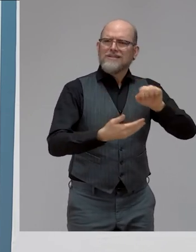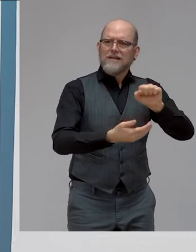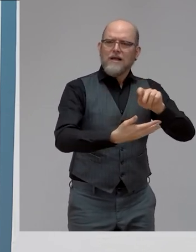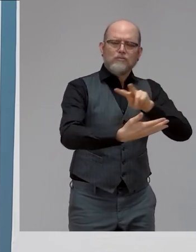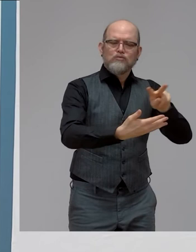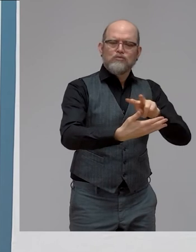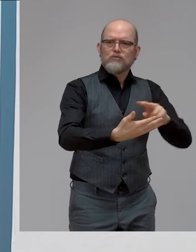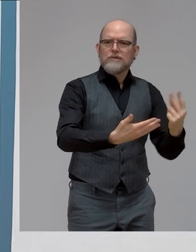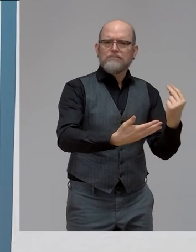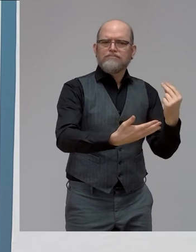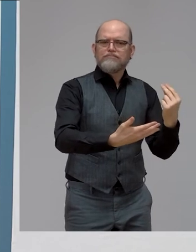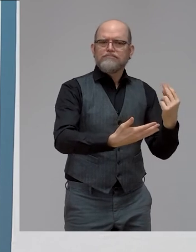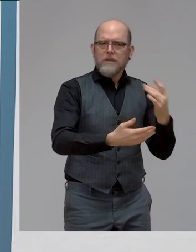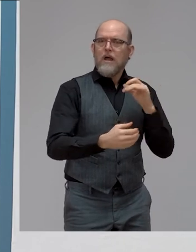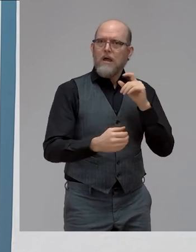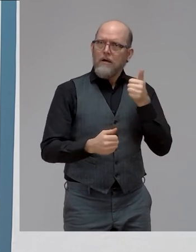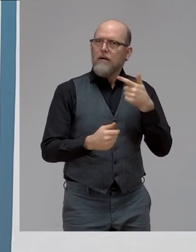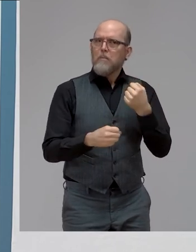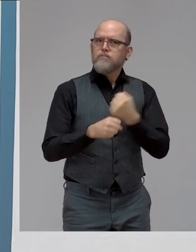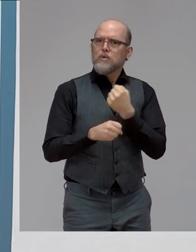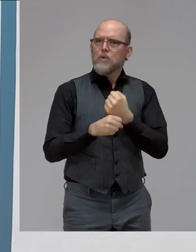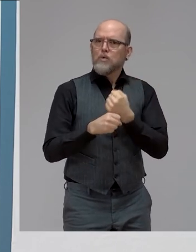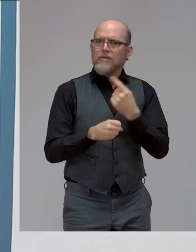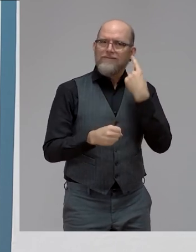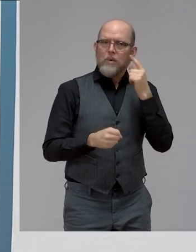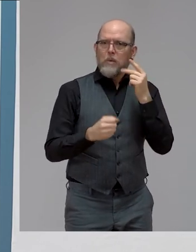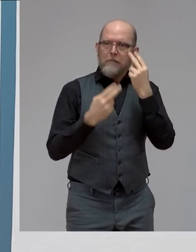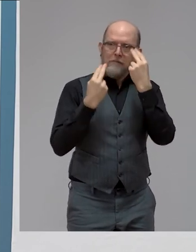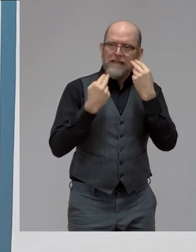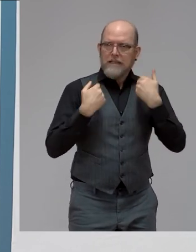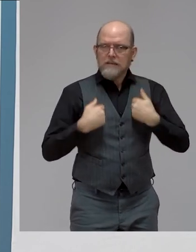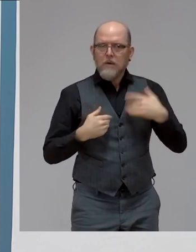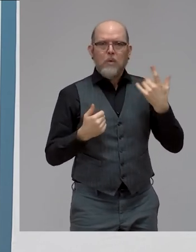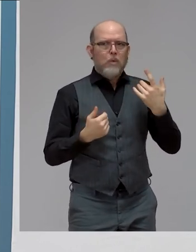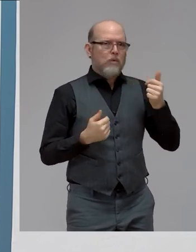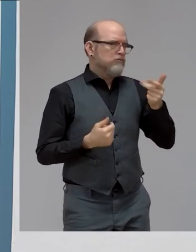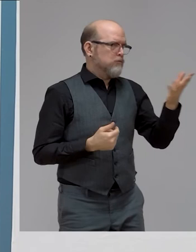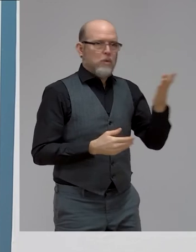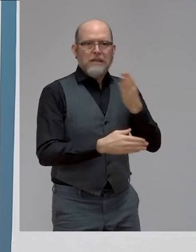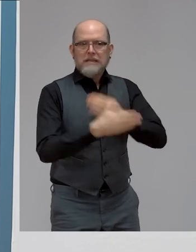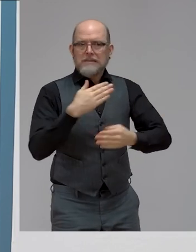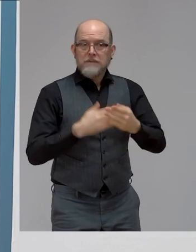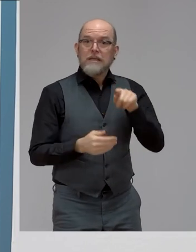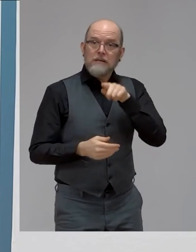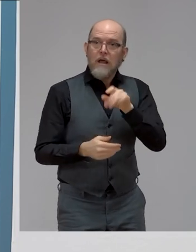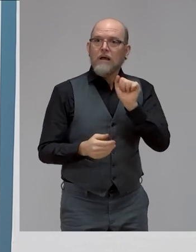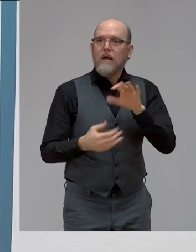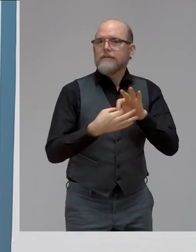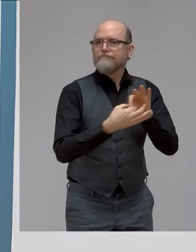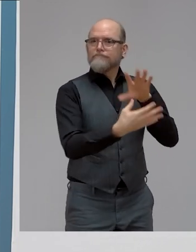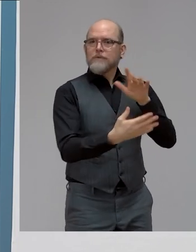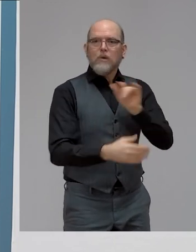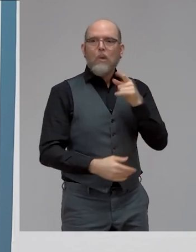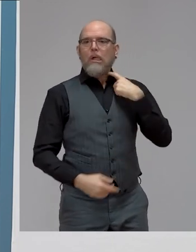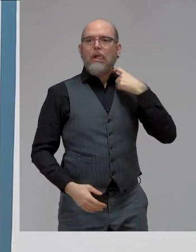low vision persons to study and work independently. I personally use